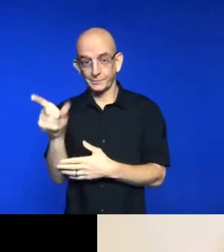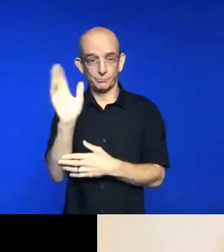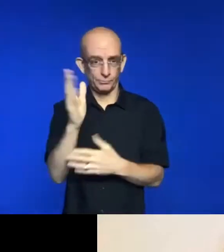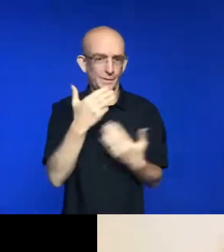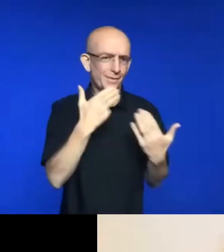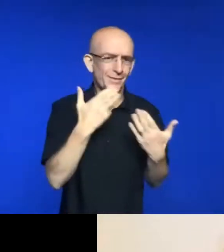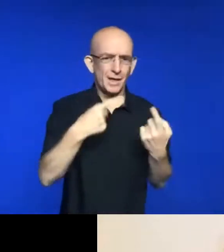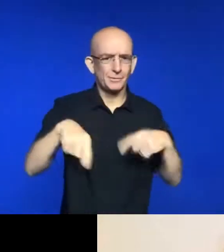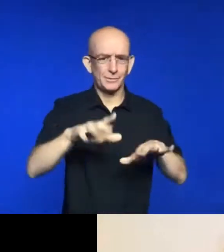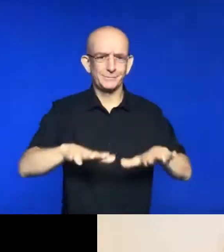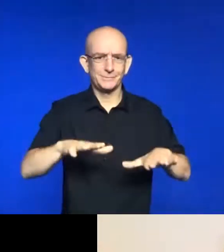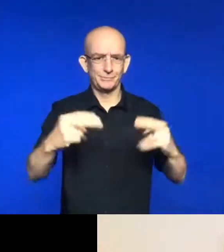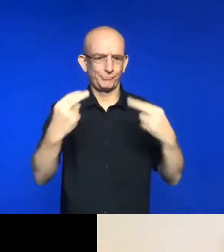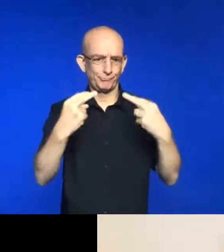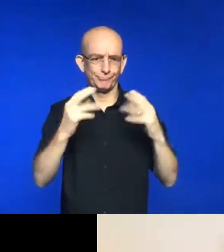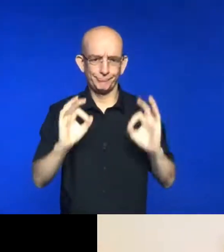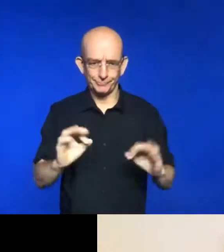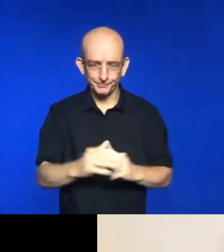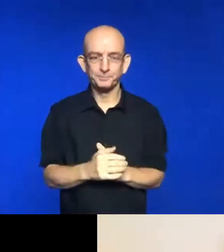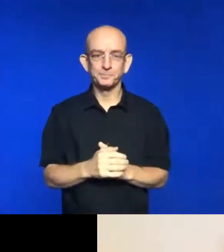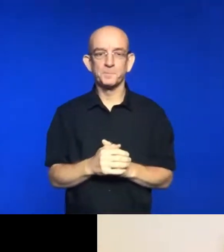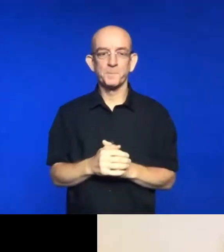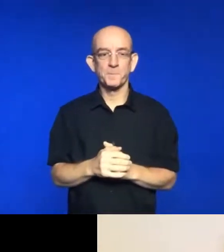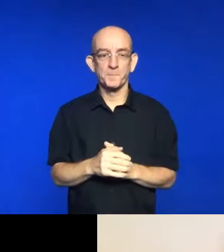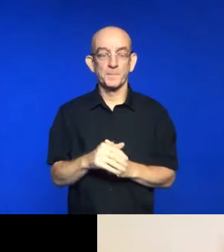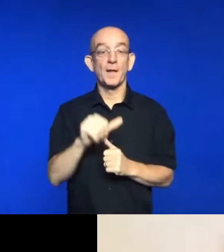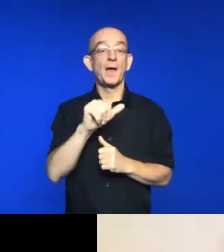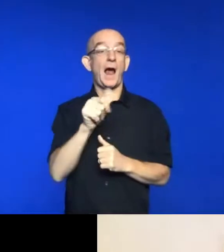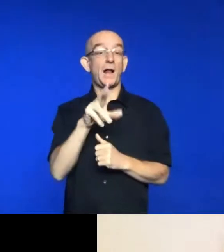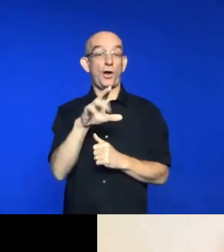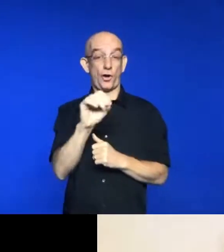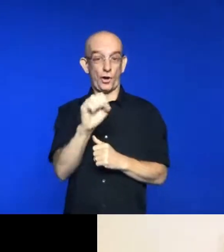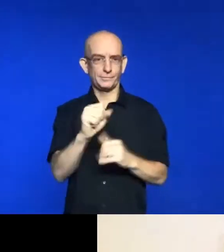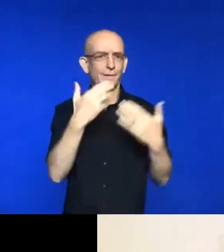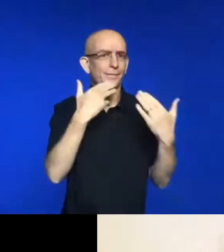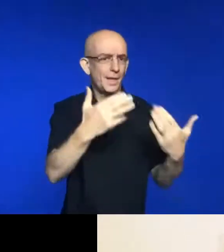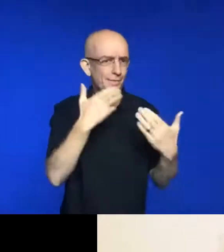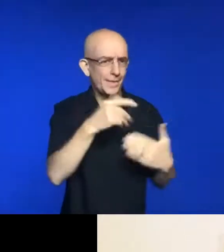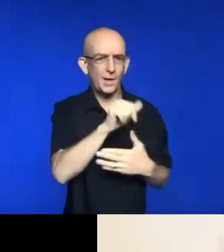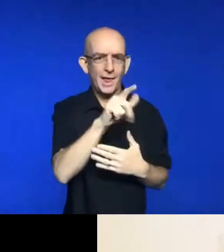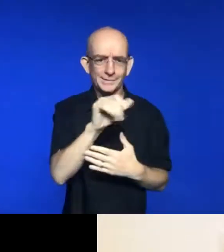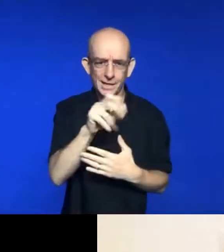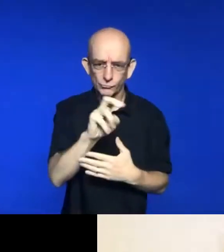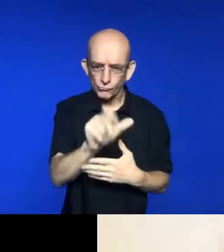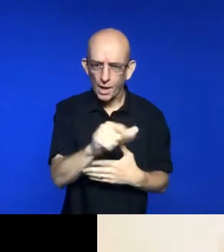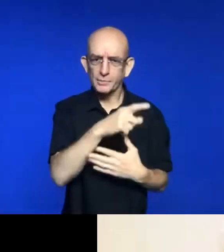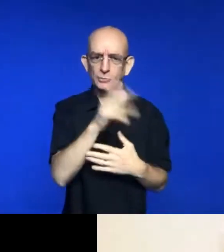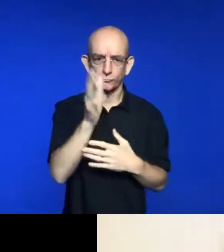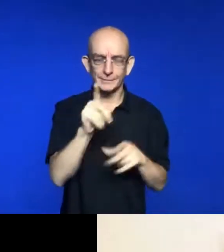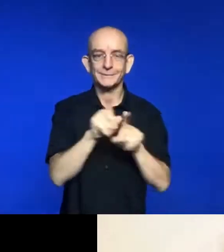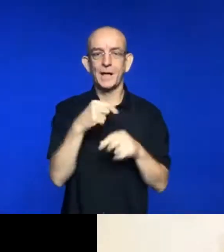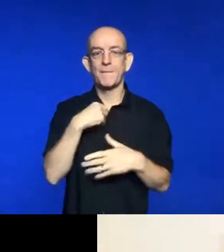And I also would like to thank Vladimir and both of you really